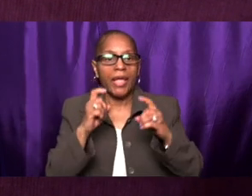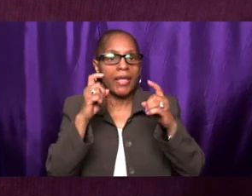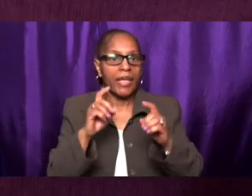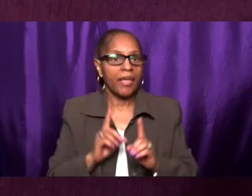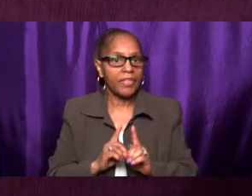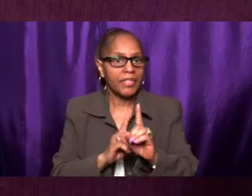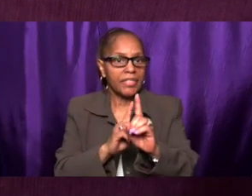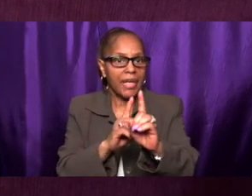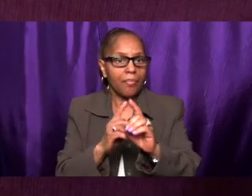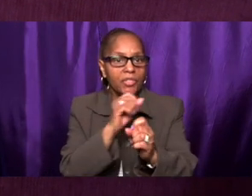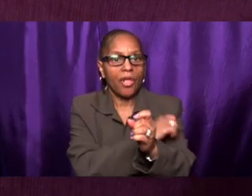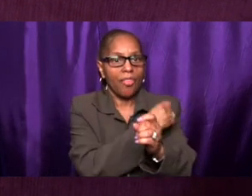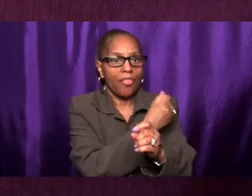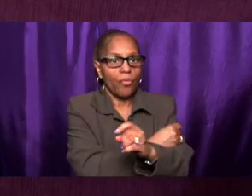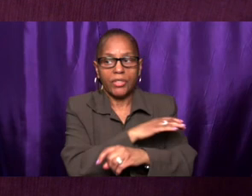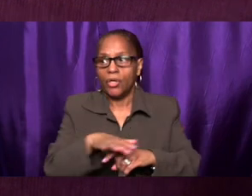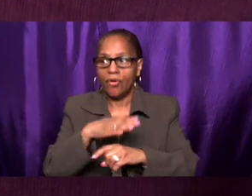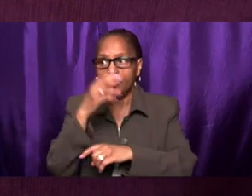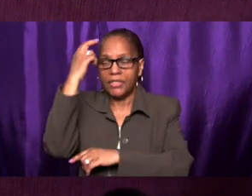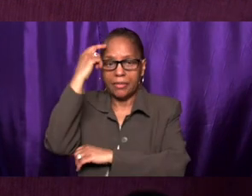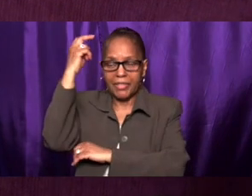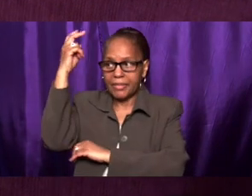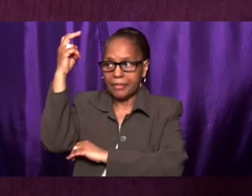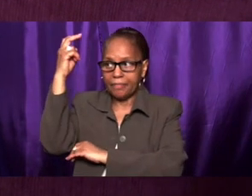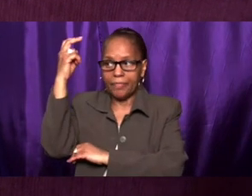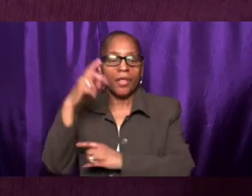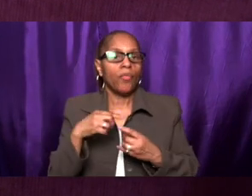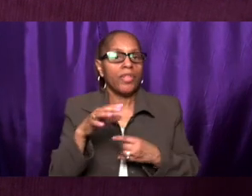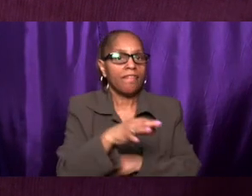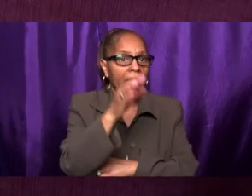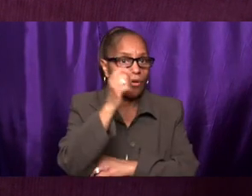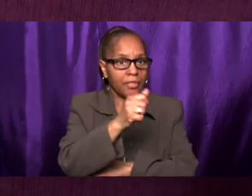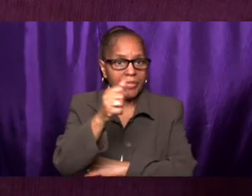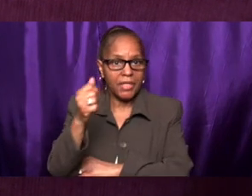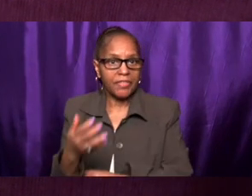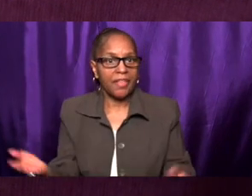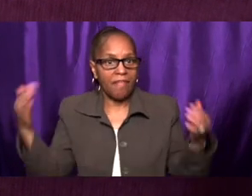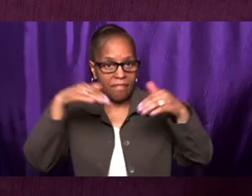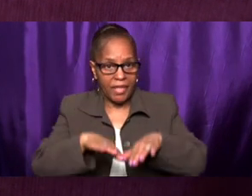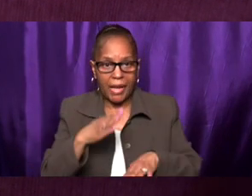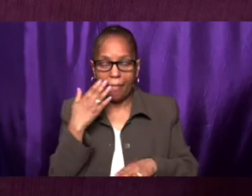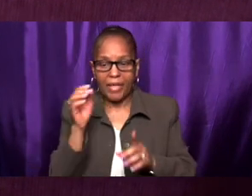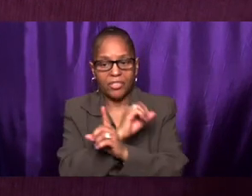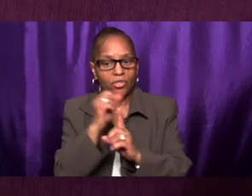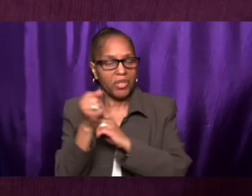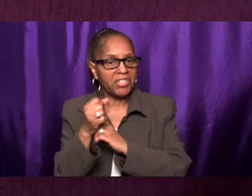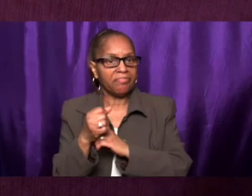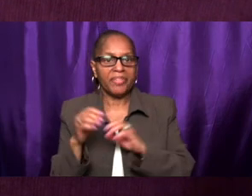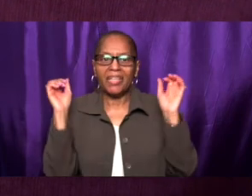disciples authority over demons. And when they found themselves in a valley, they couldn't bust a